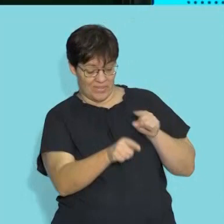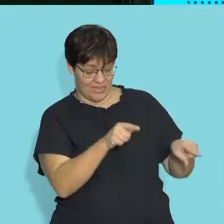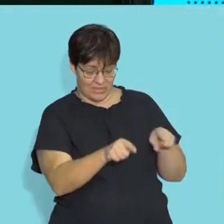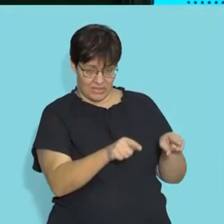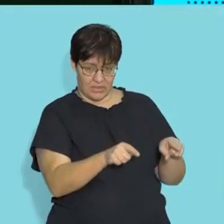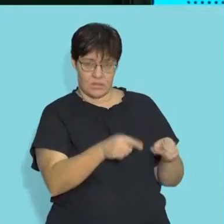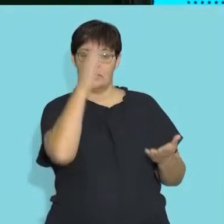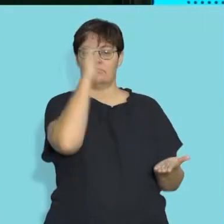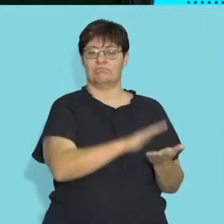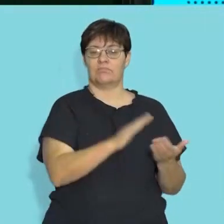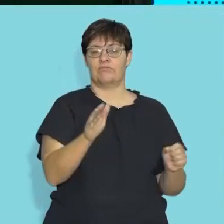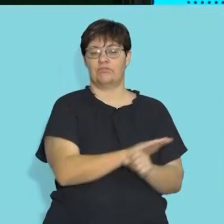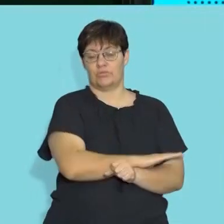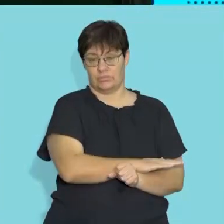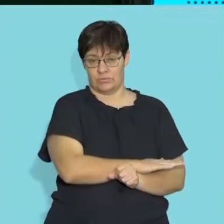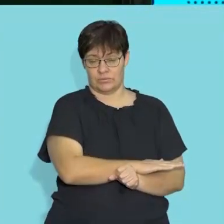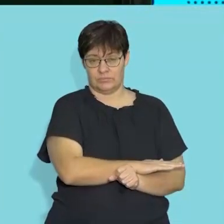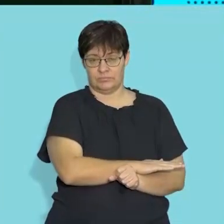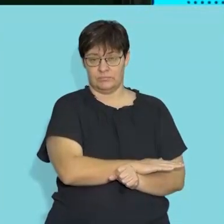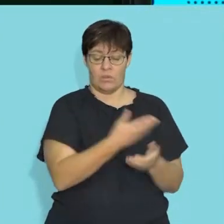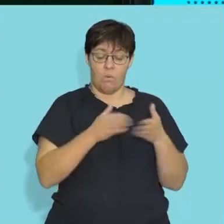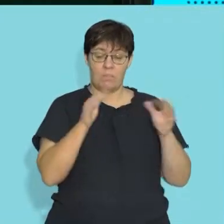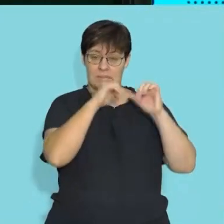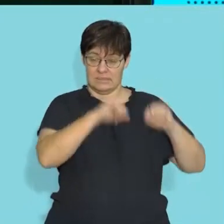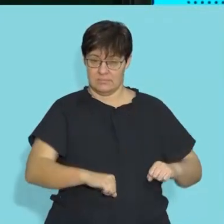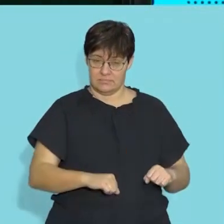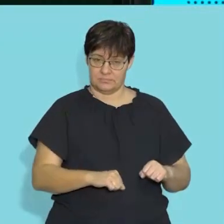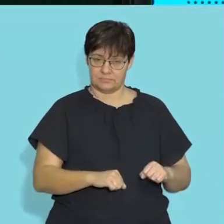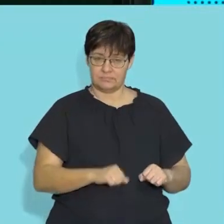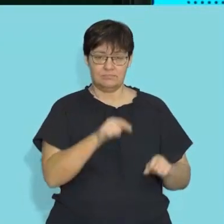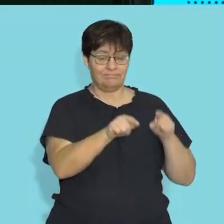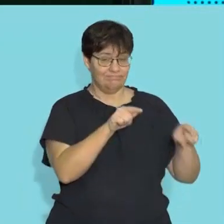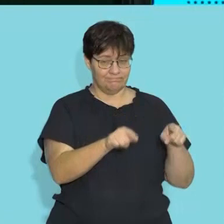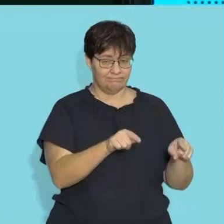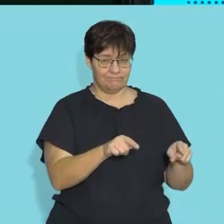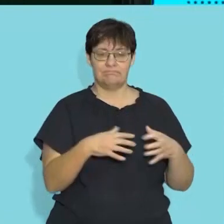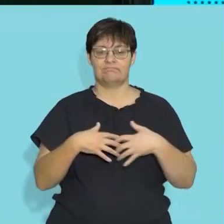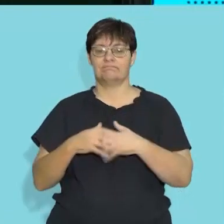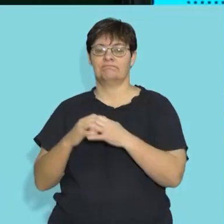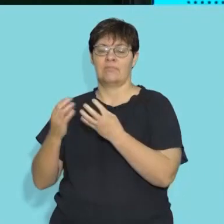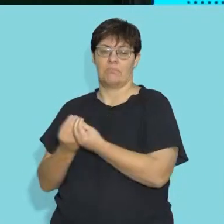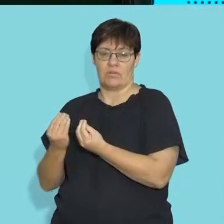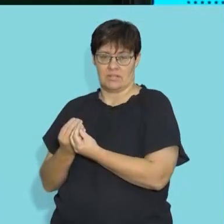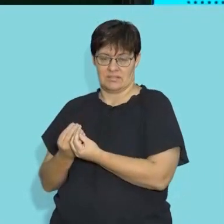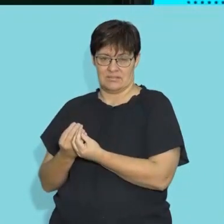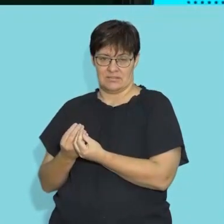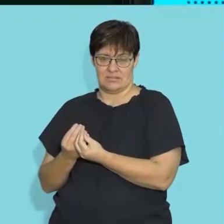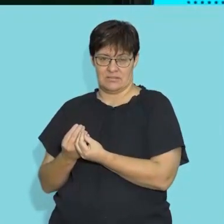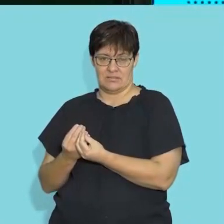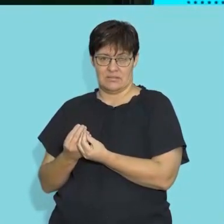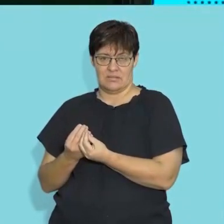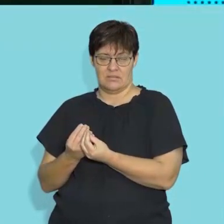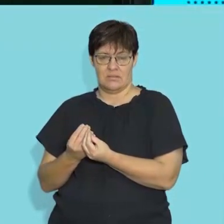the reactants will get used up. Because in an open system, your reactants form the product